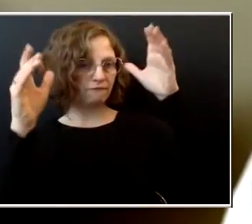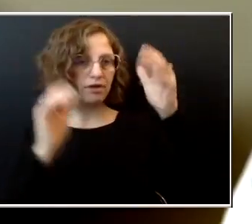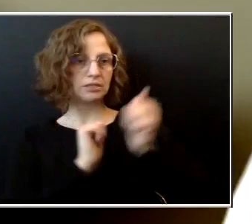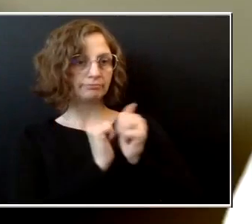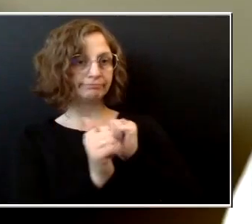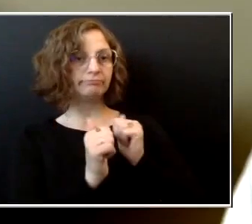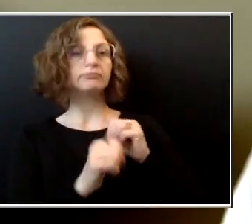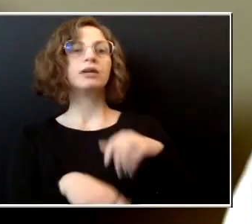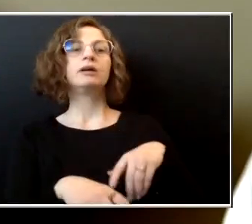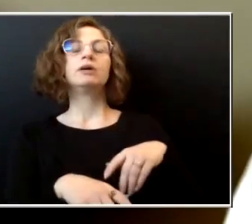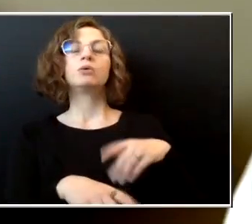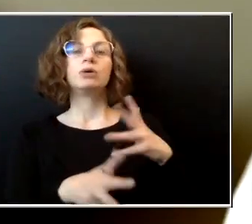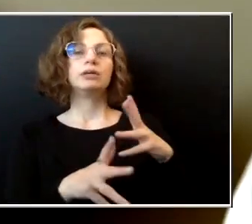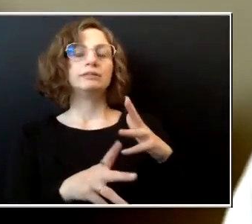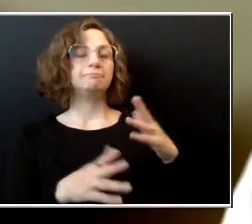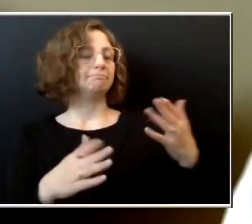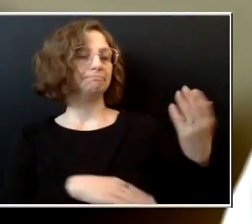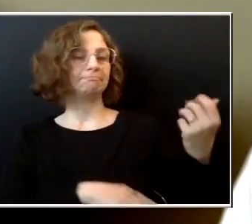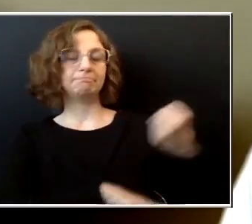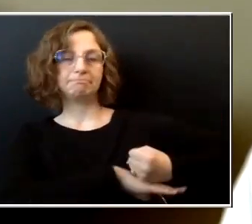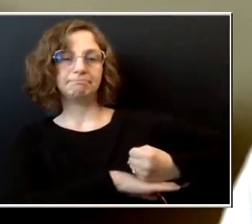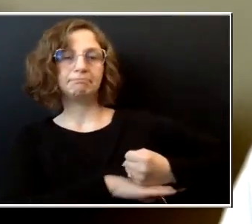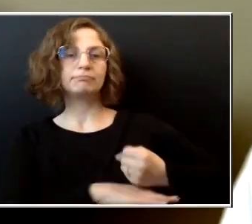to put that in perspective, there was probably less